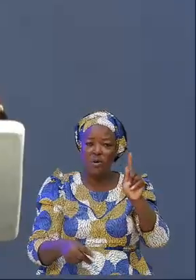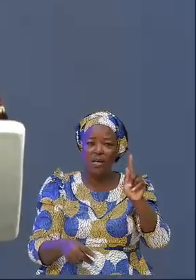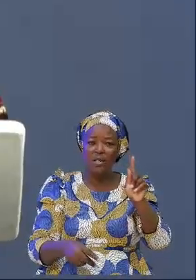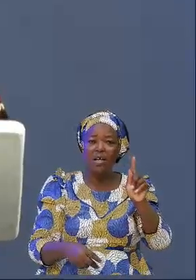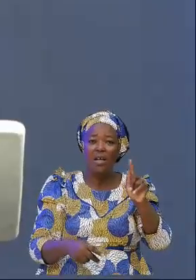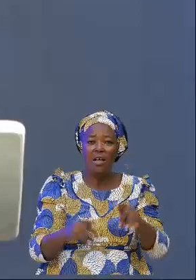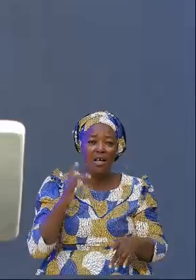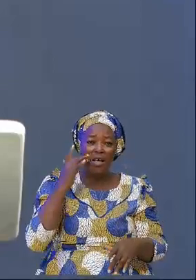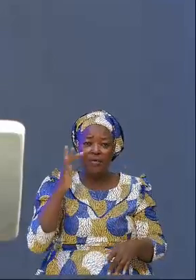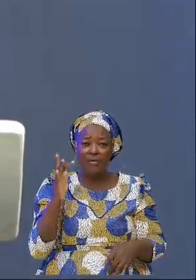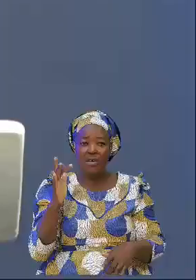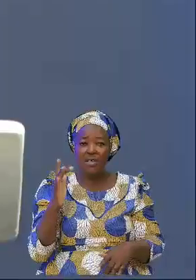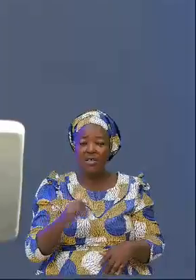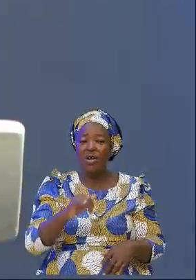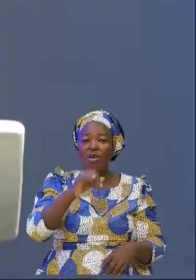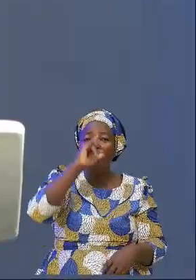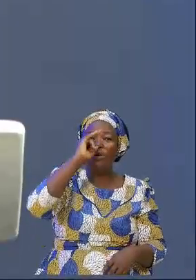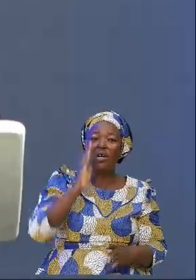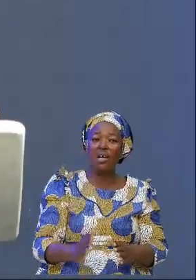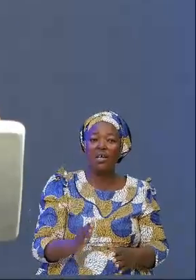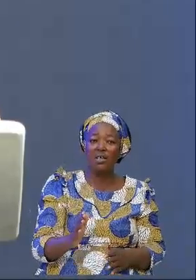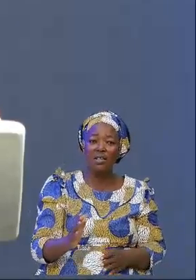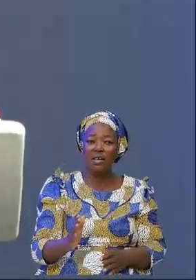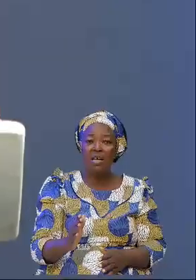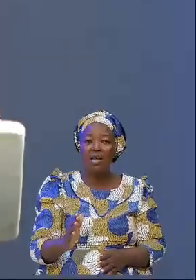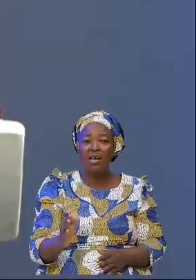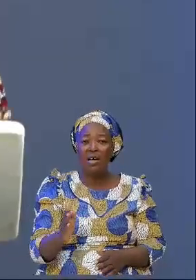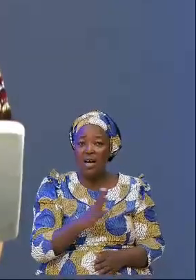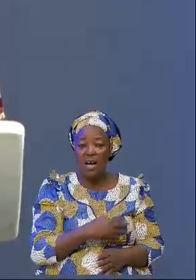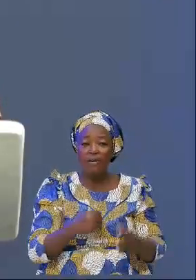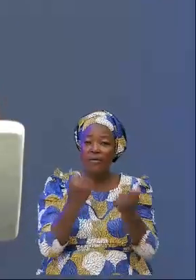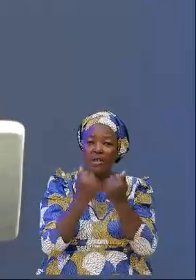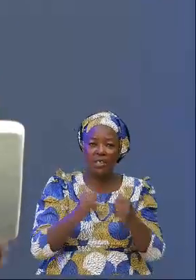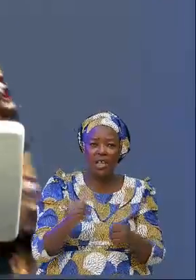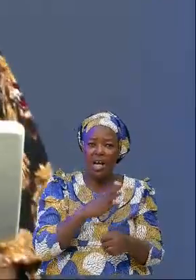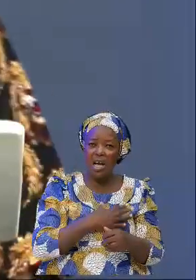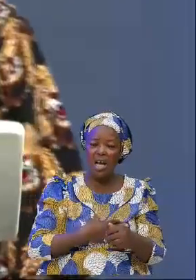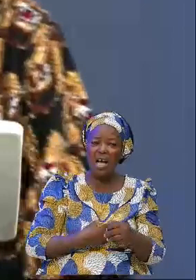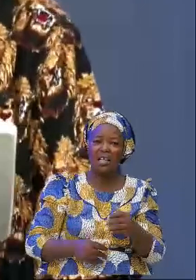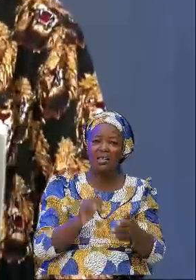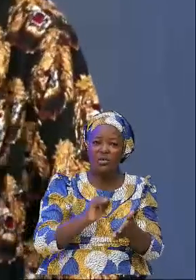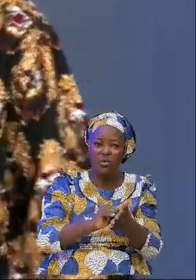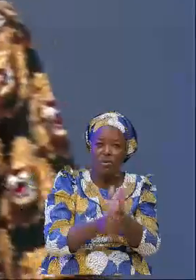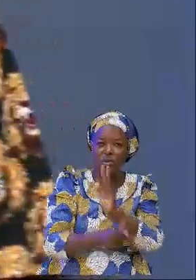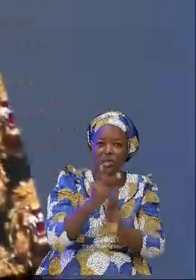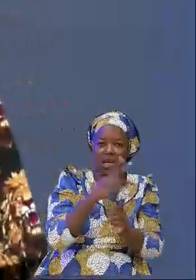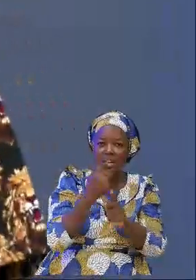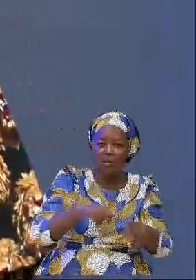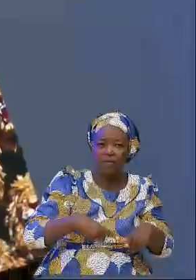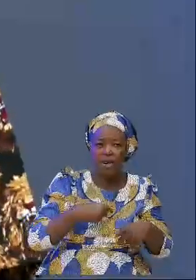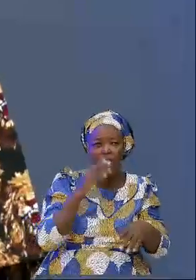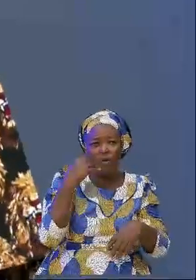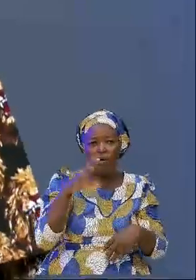envies, murders, drunkenness, revelings, and such